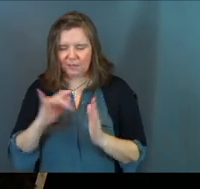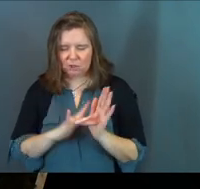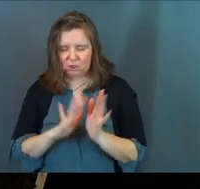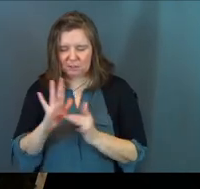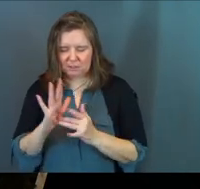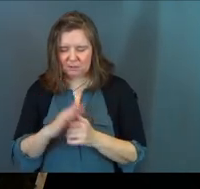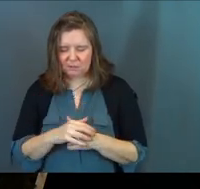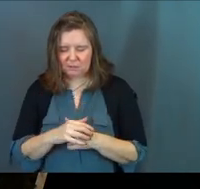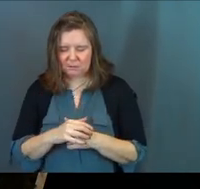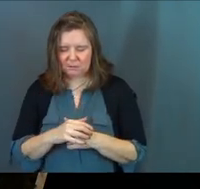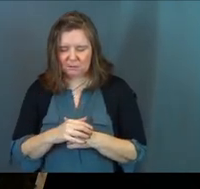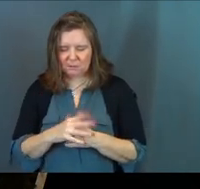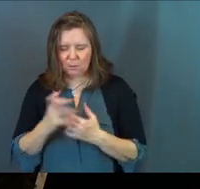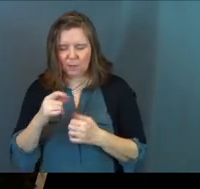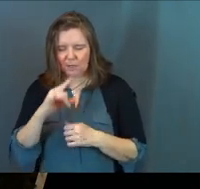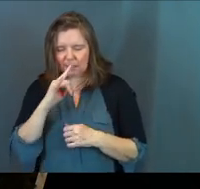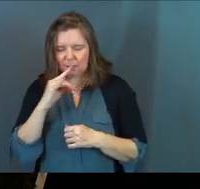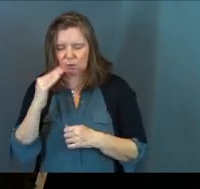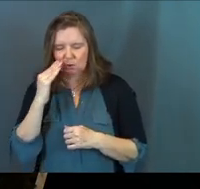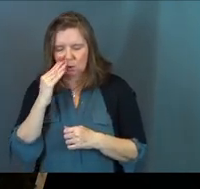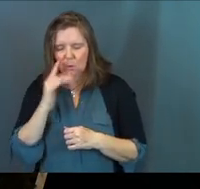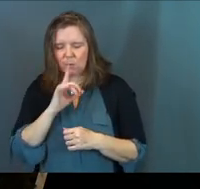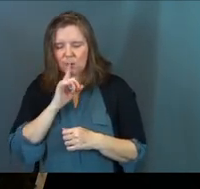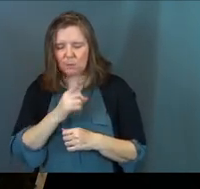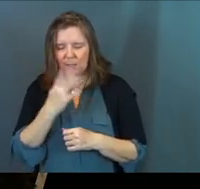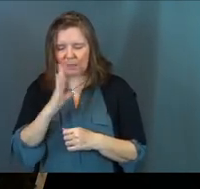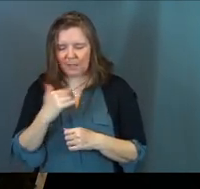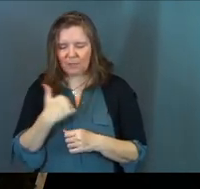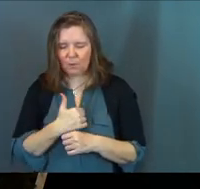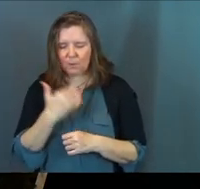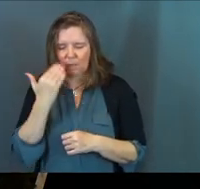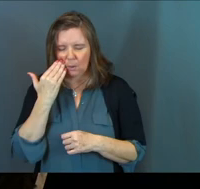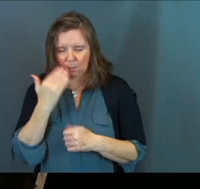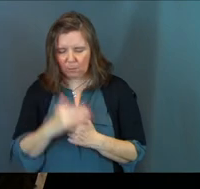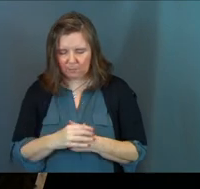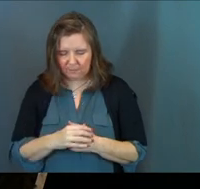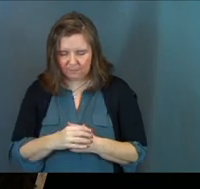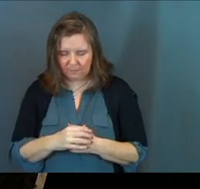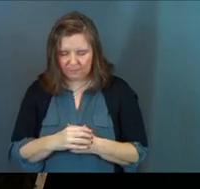Jesus. We want our kids to know the real God that we know.